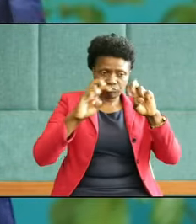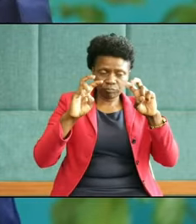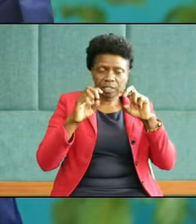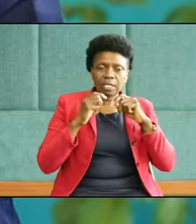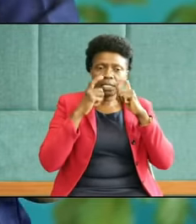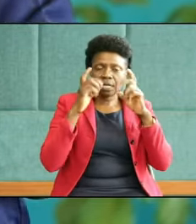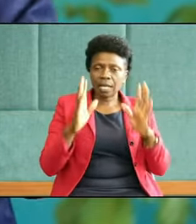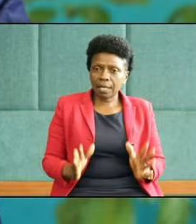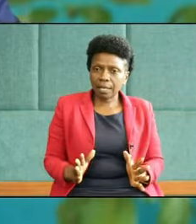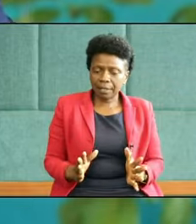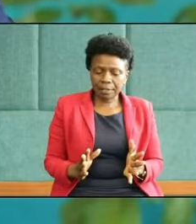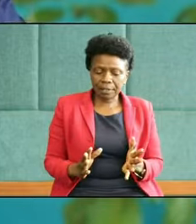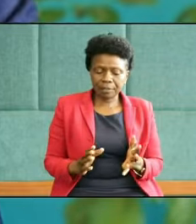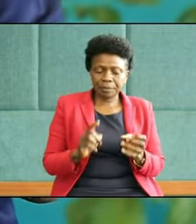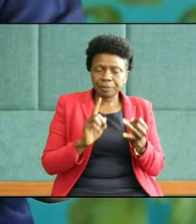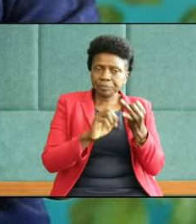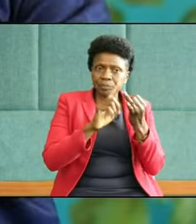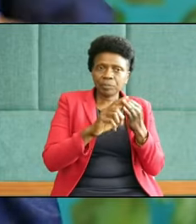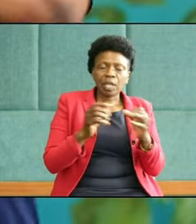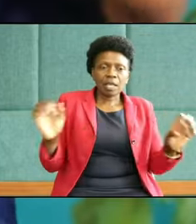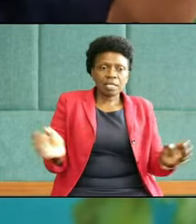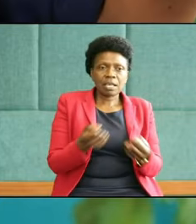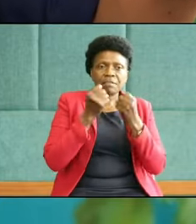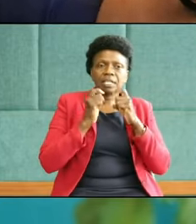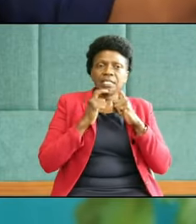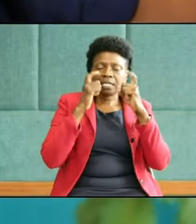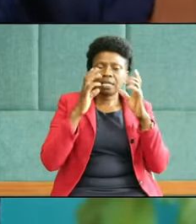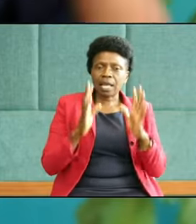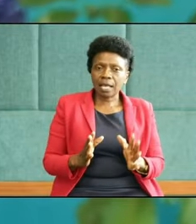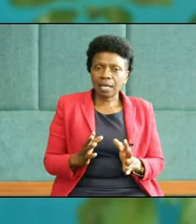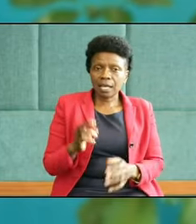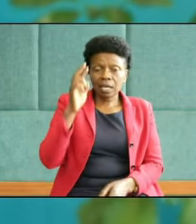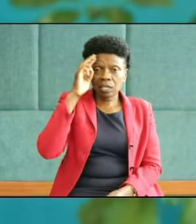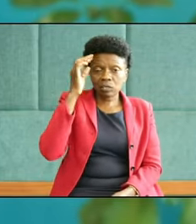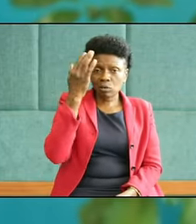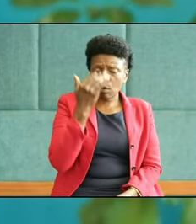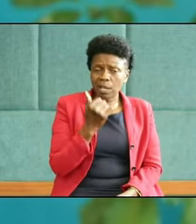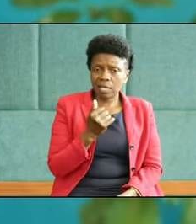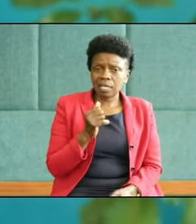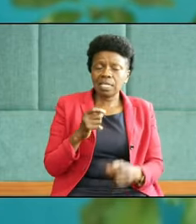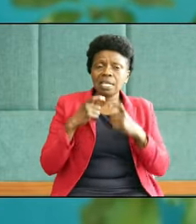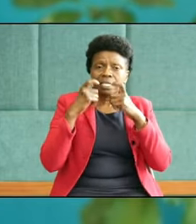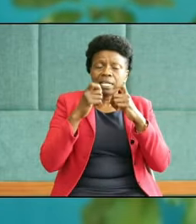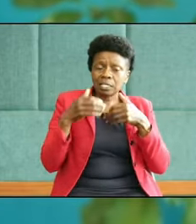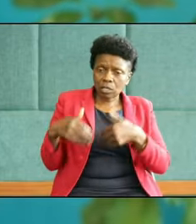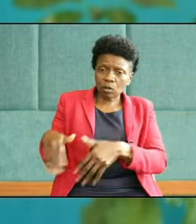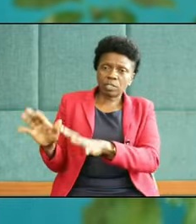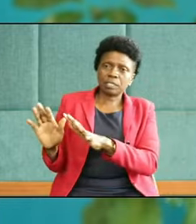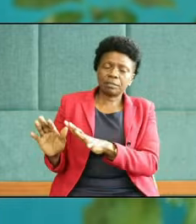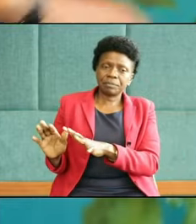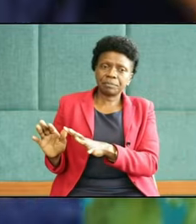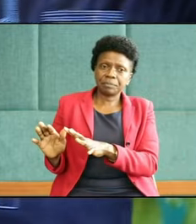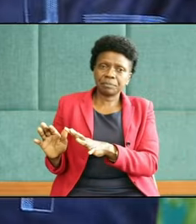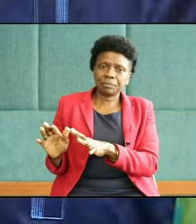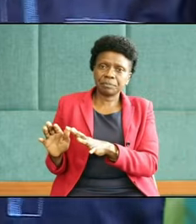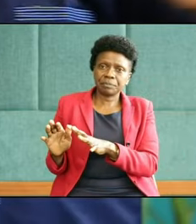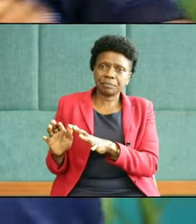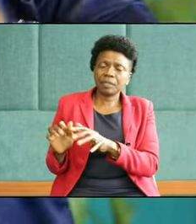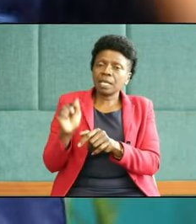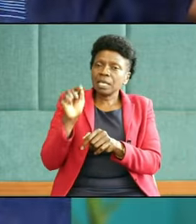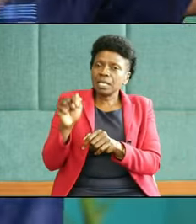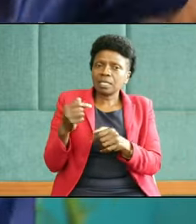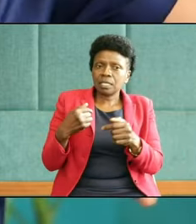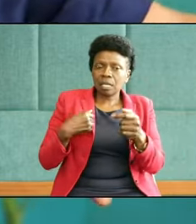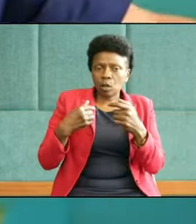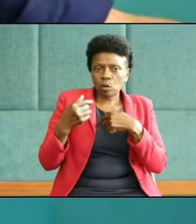sinner. Save the sinner. The reason is the sinner is lost. If this is the concern,